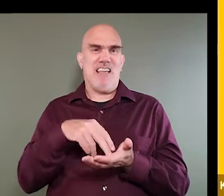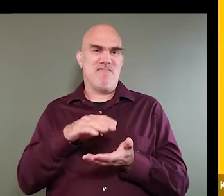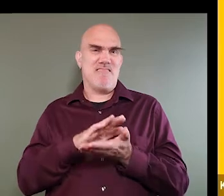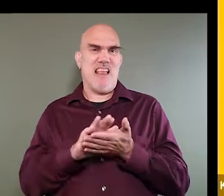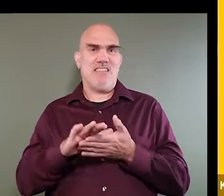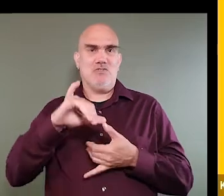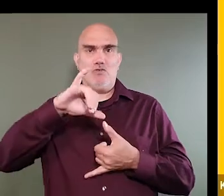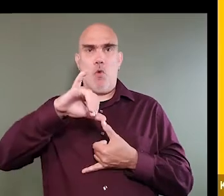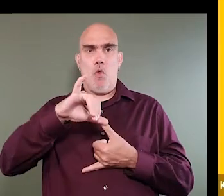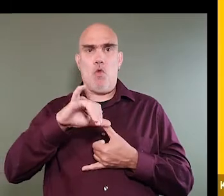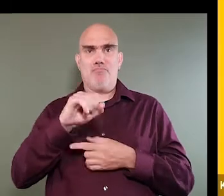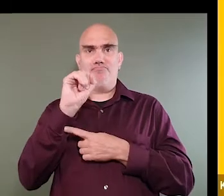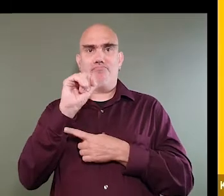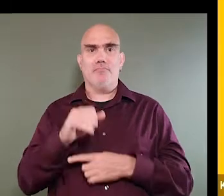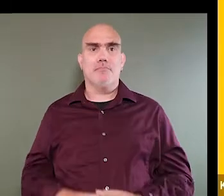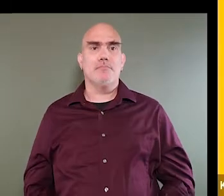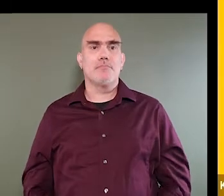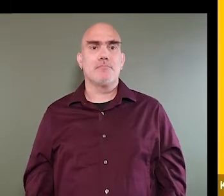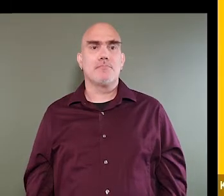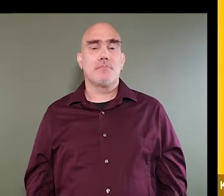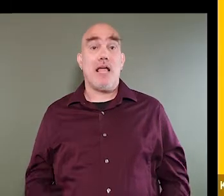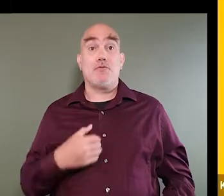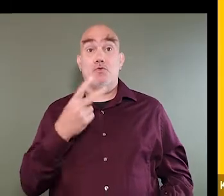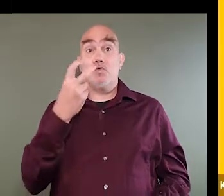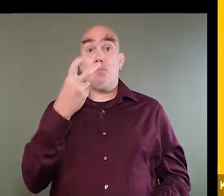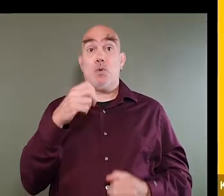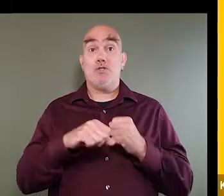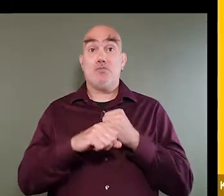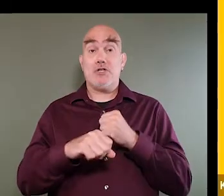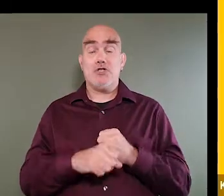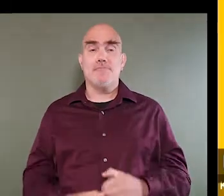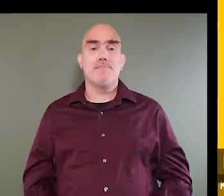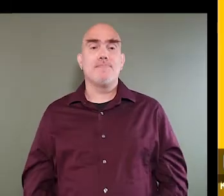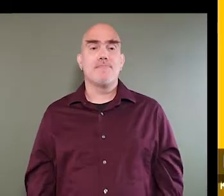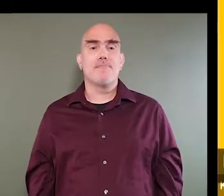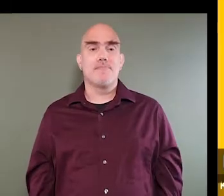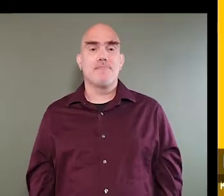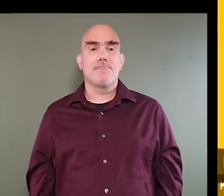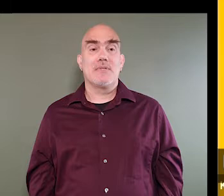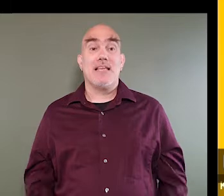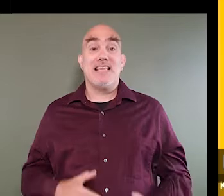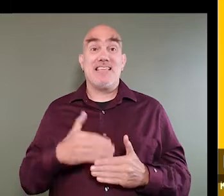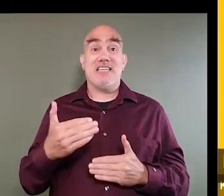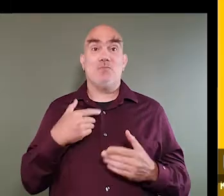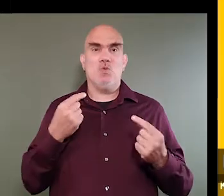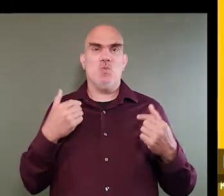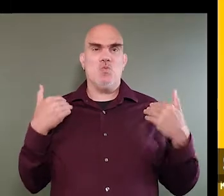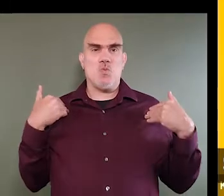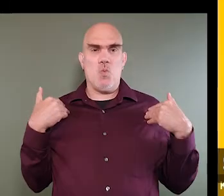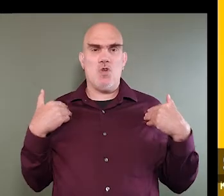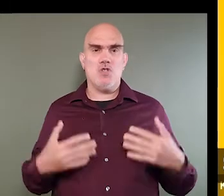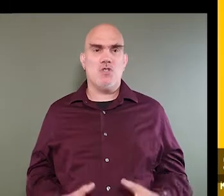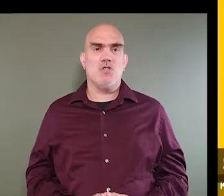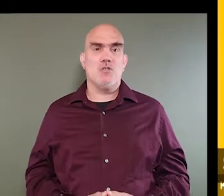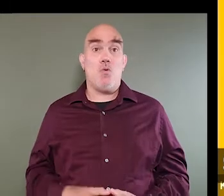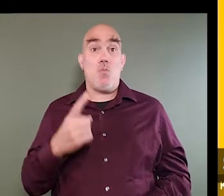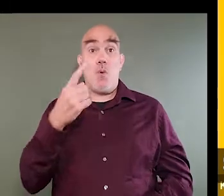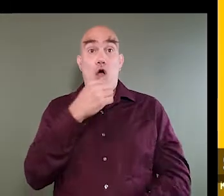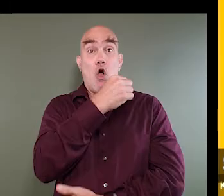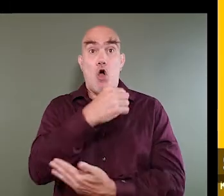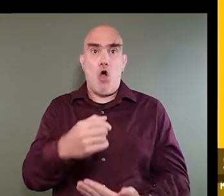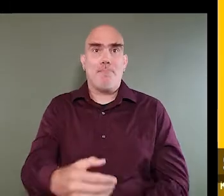tall. We've got 2 more stretches. Up next, we're going to do our shoulders. So let's bring one